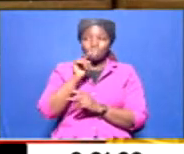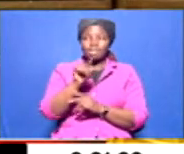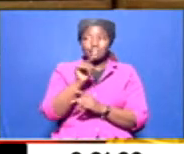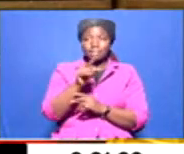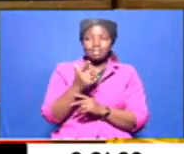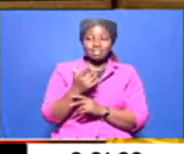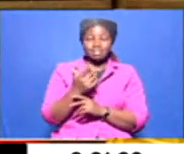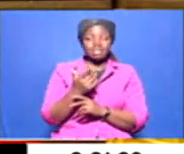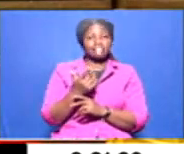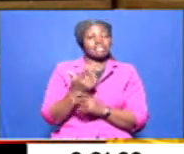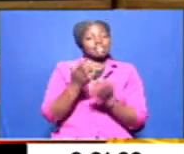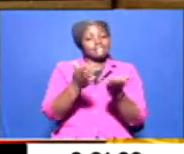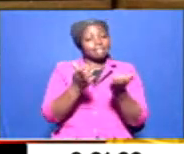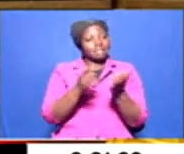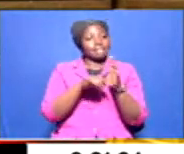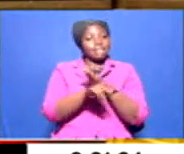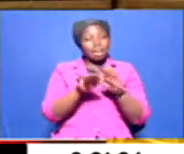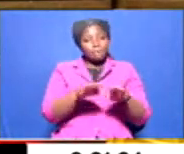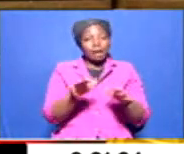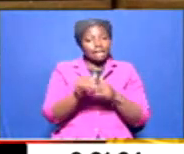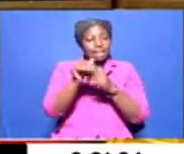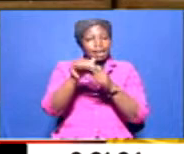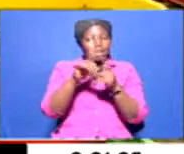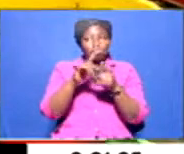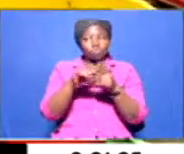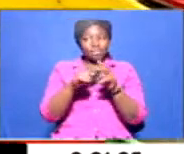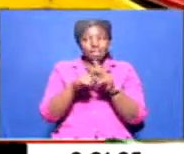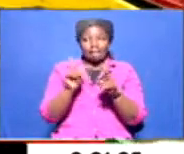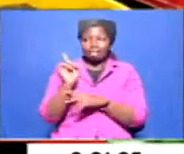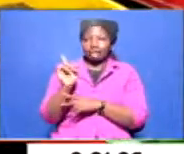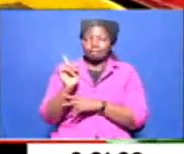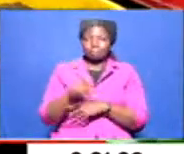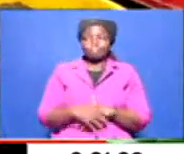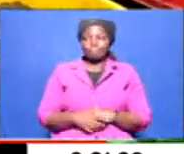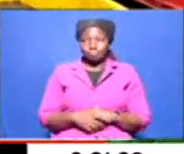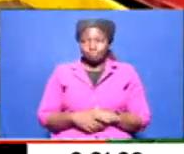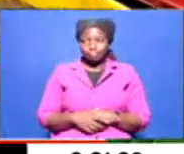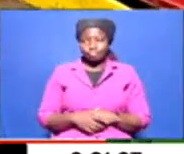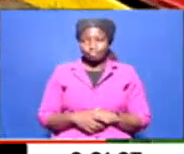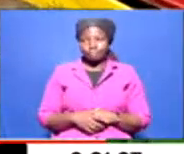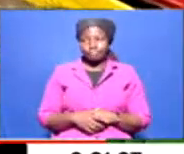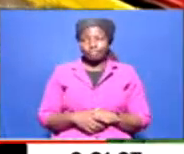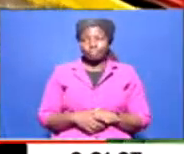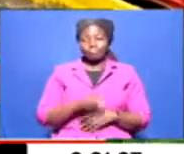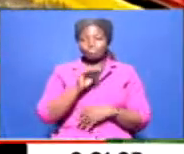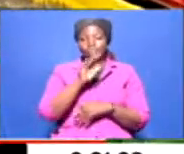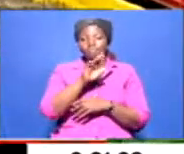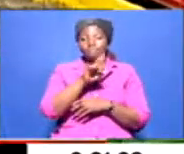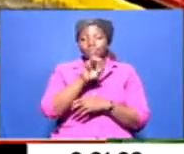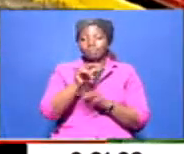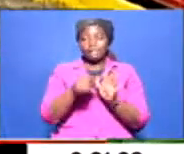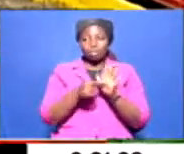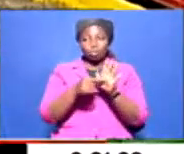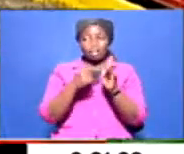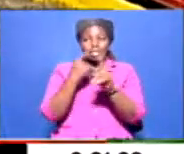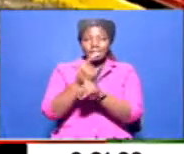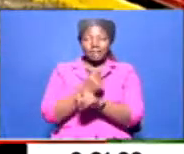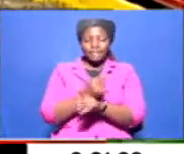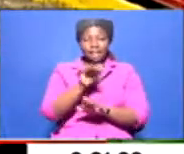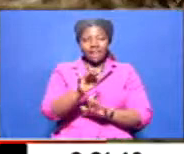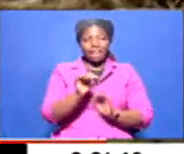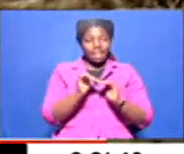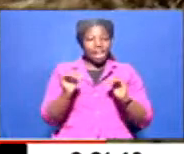in the market led us to start this venture. Brian Nathan takes us through the different stages that the black soldier flies go